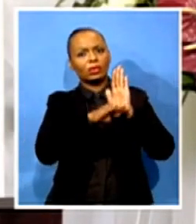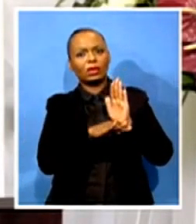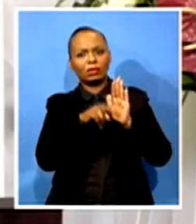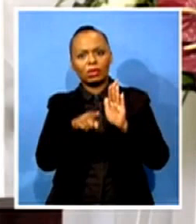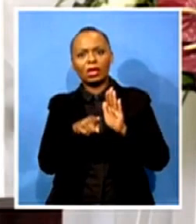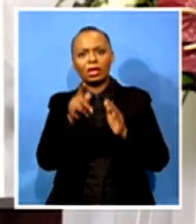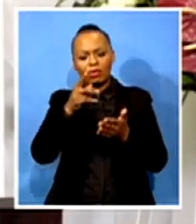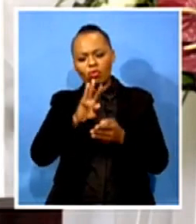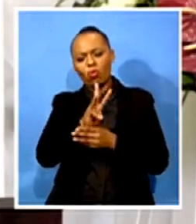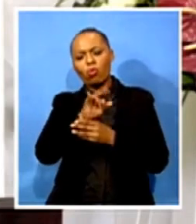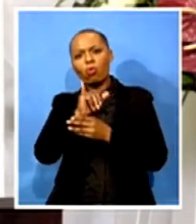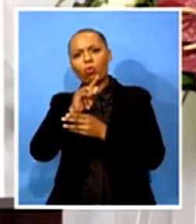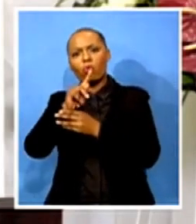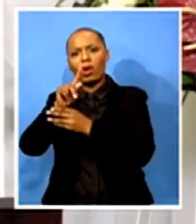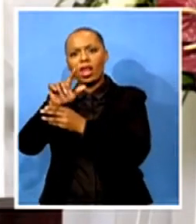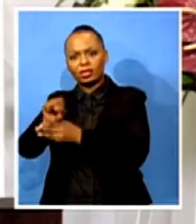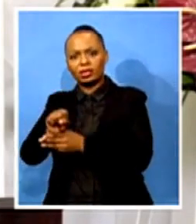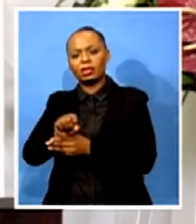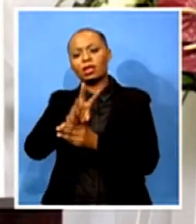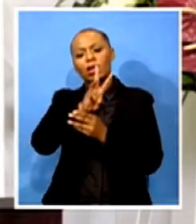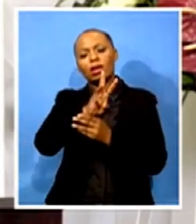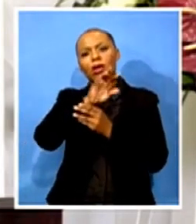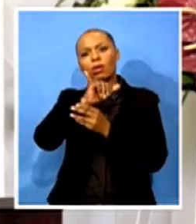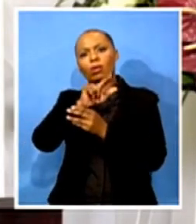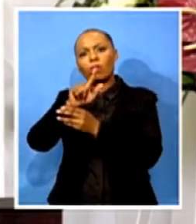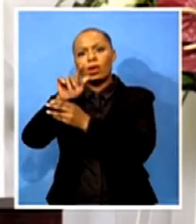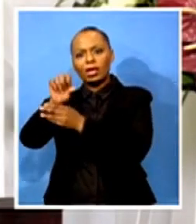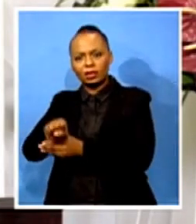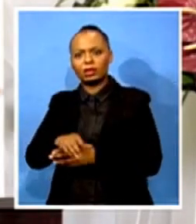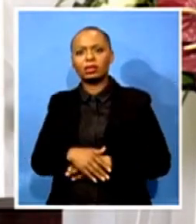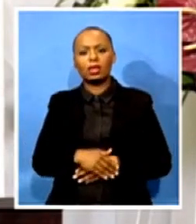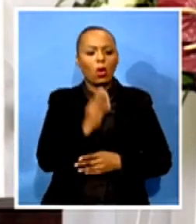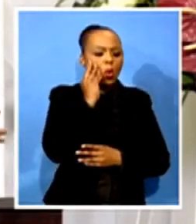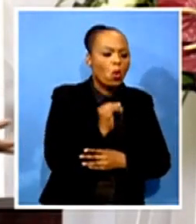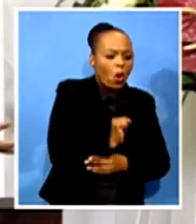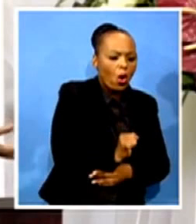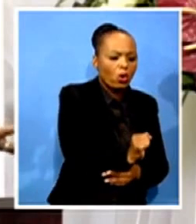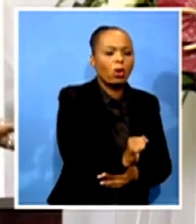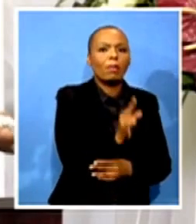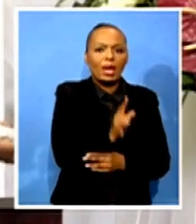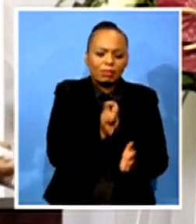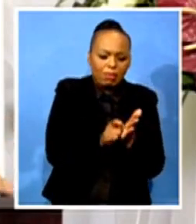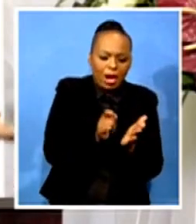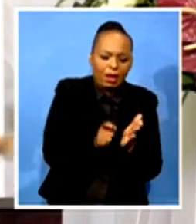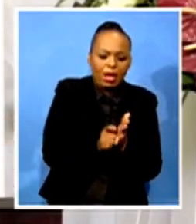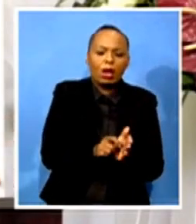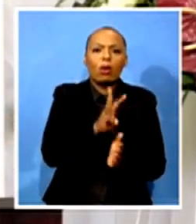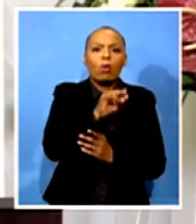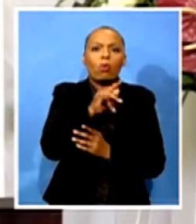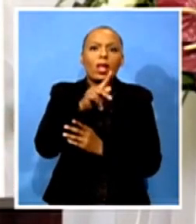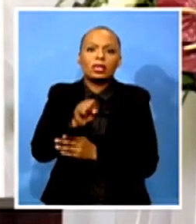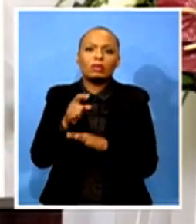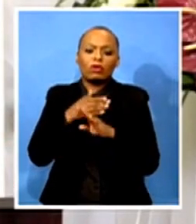they have, so that you stop into abantwana belwa ngezindlu noma whatever amafa